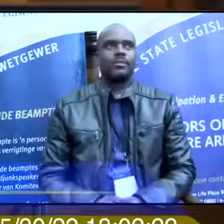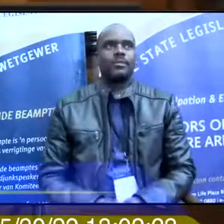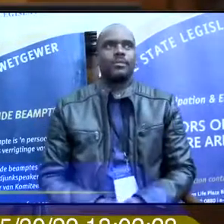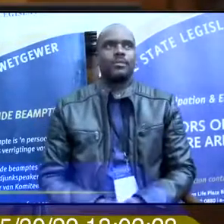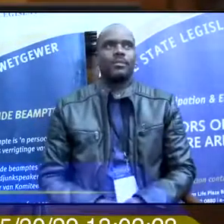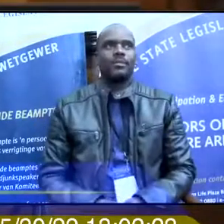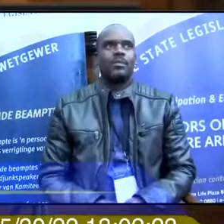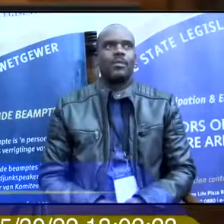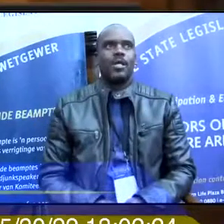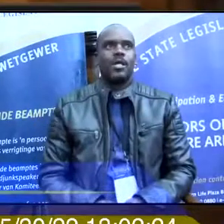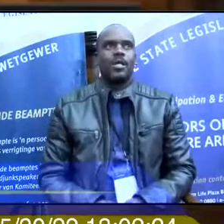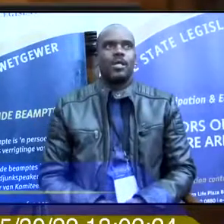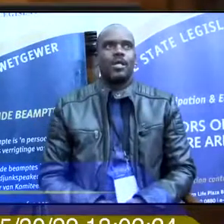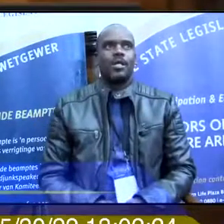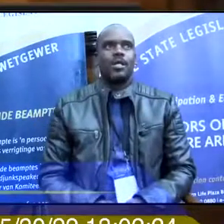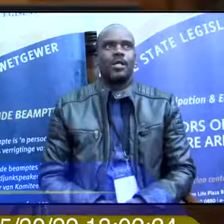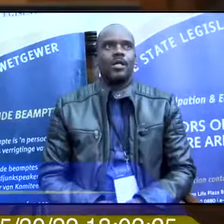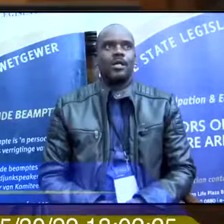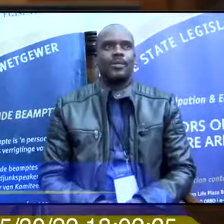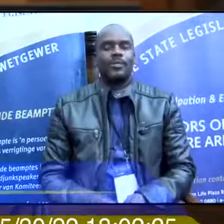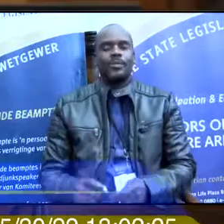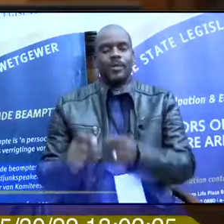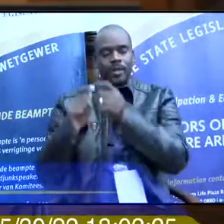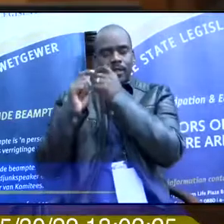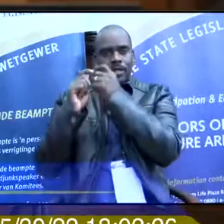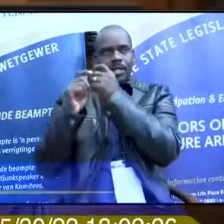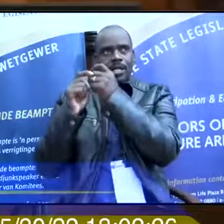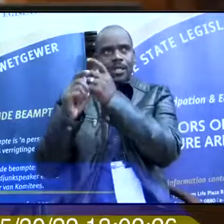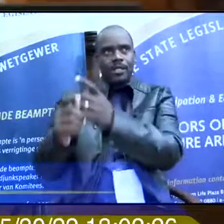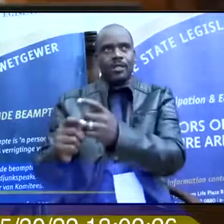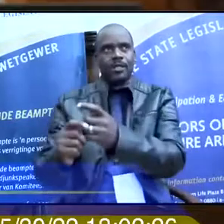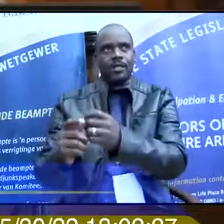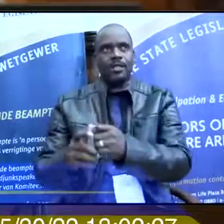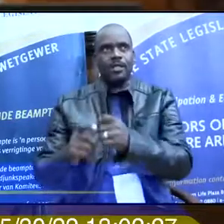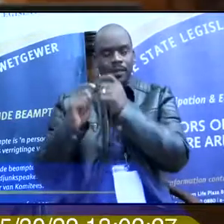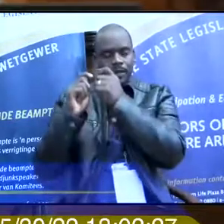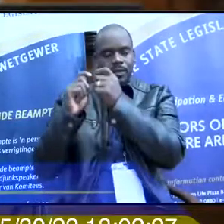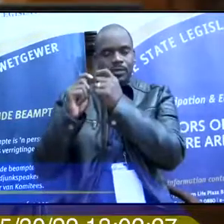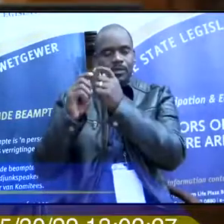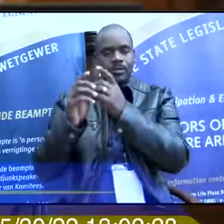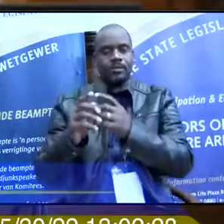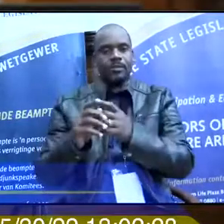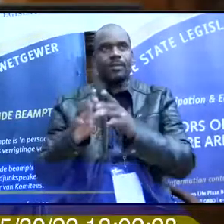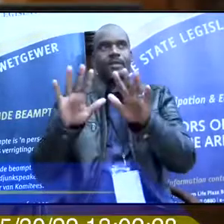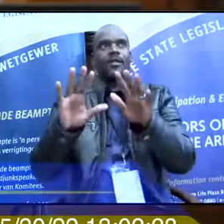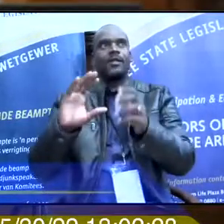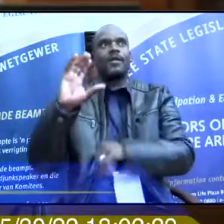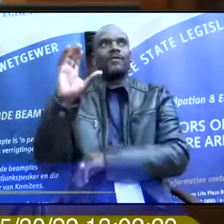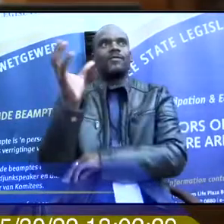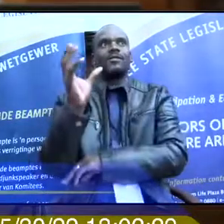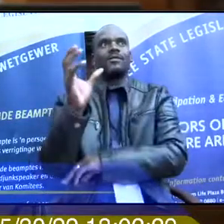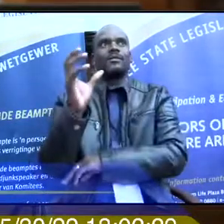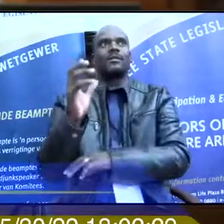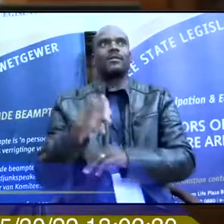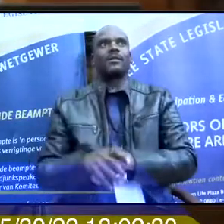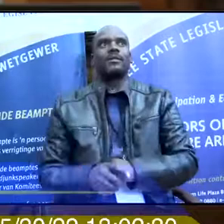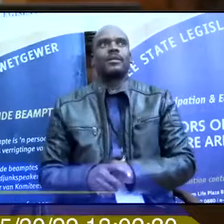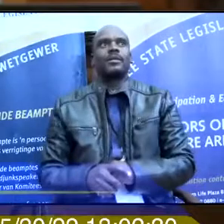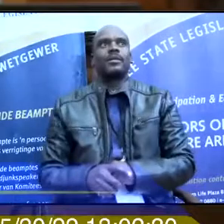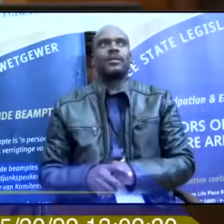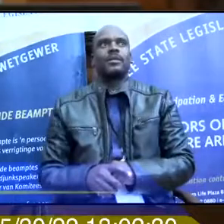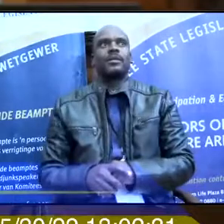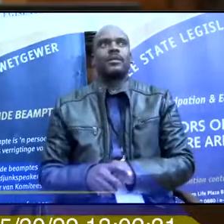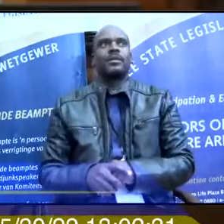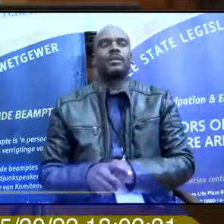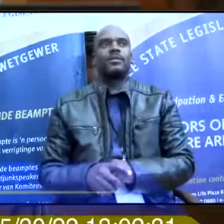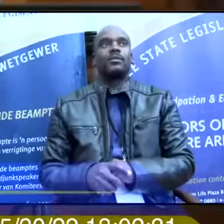we are honored to take part in the workers parliament this year under the theme the impact of